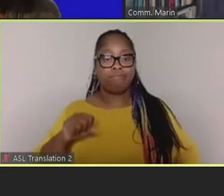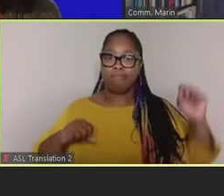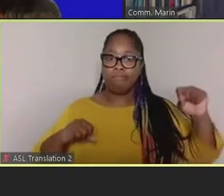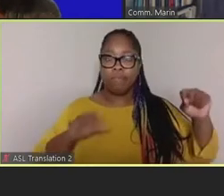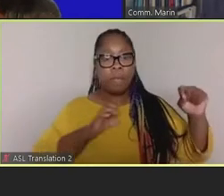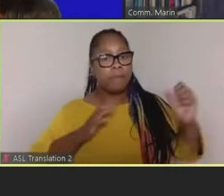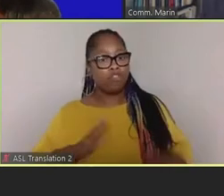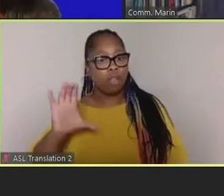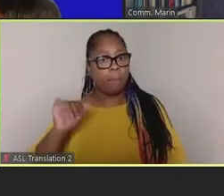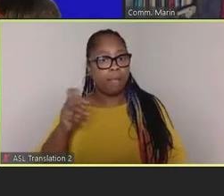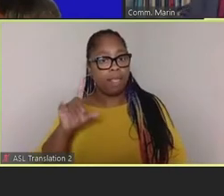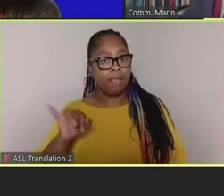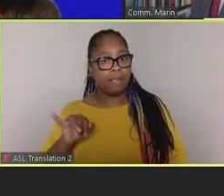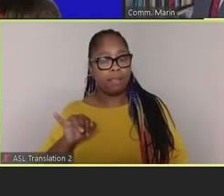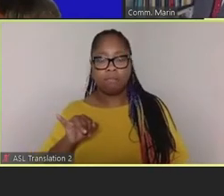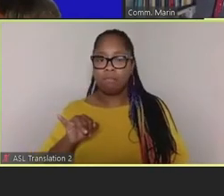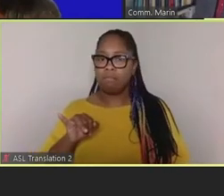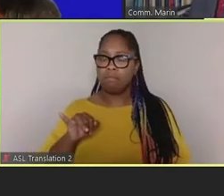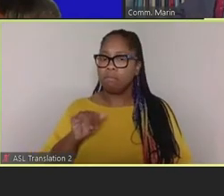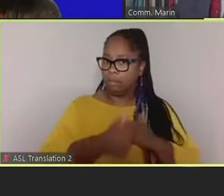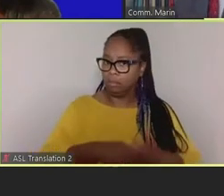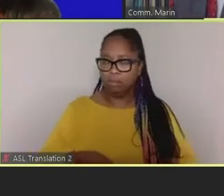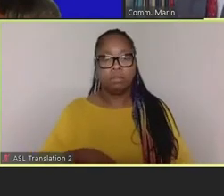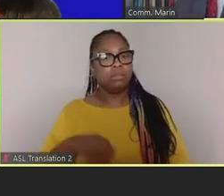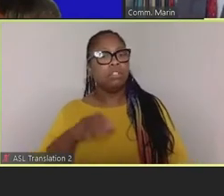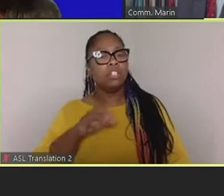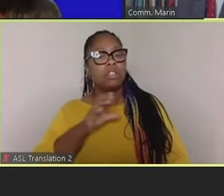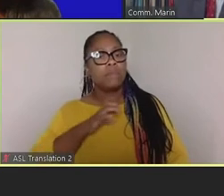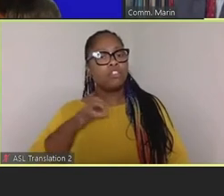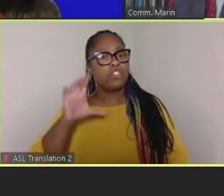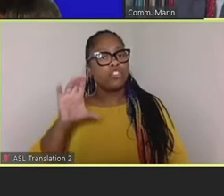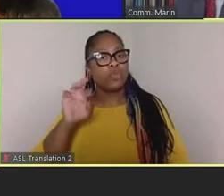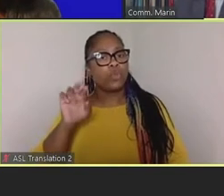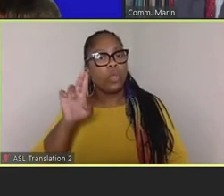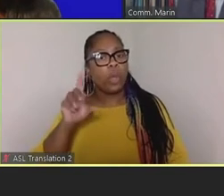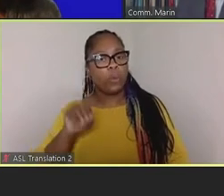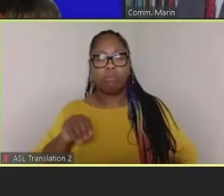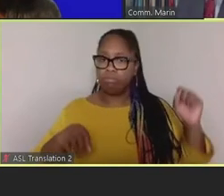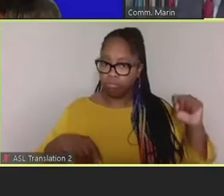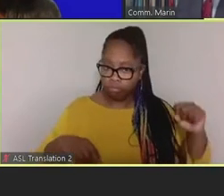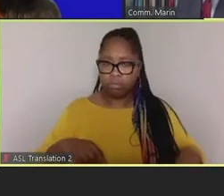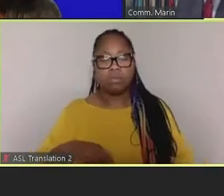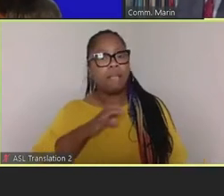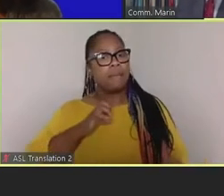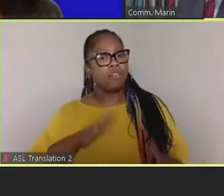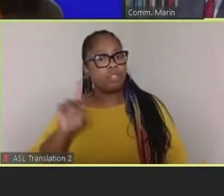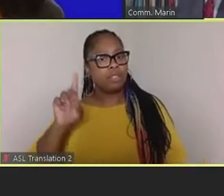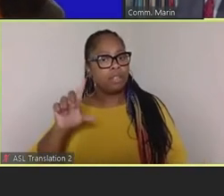Commissioner Capelli. Yes. Commissioner Cerullo. Yes. Commissioner De La